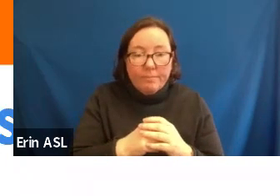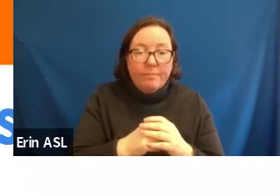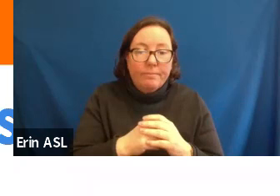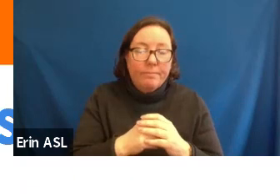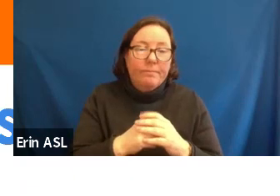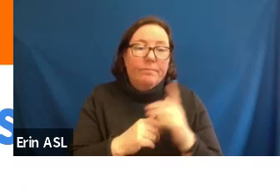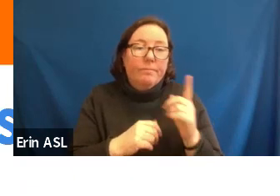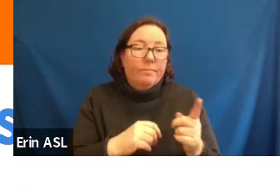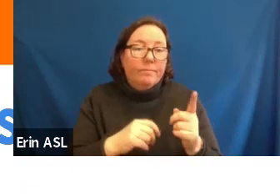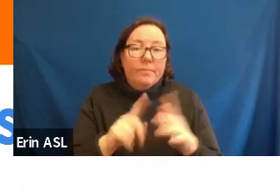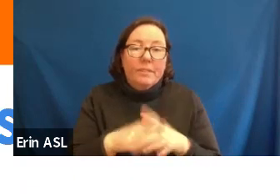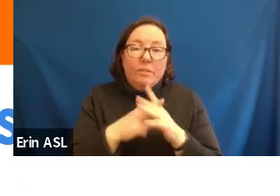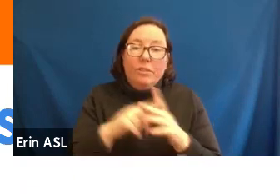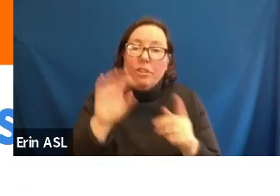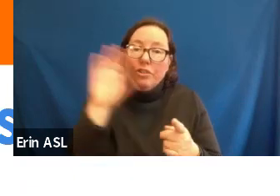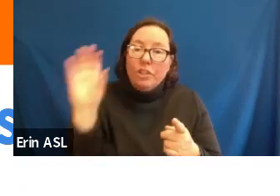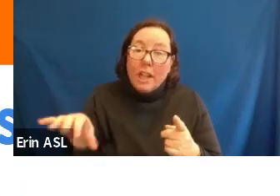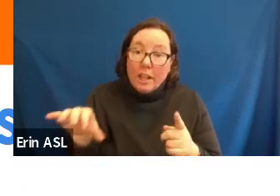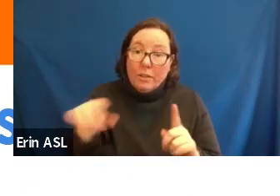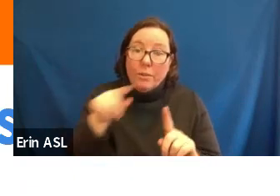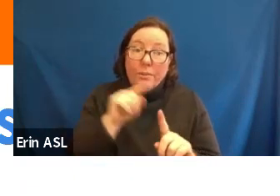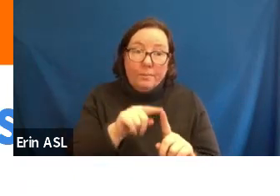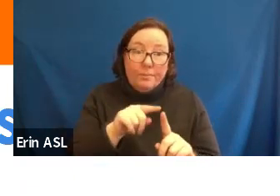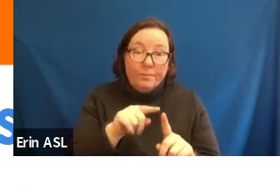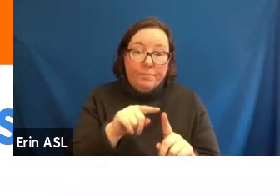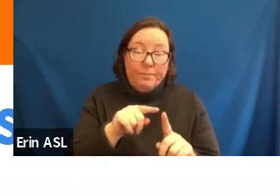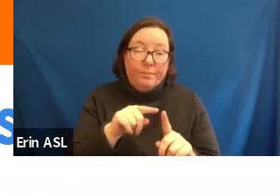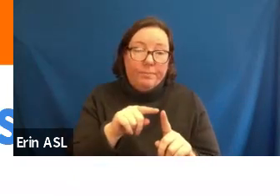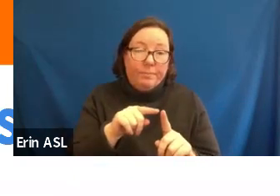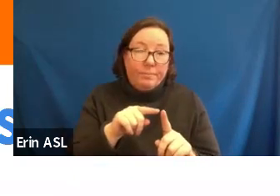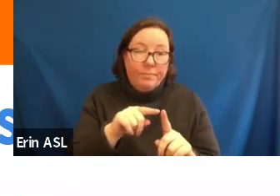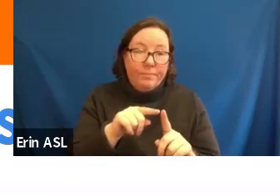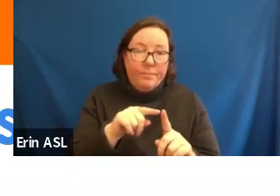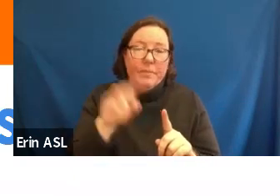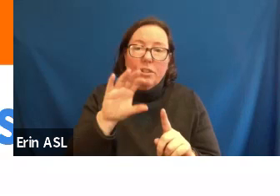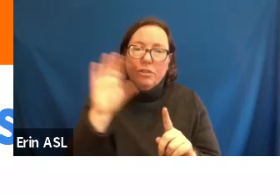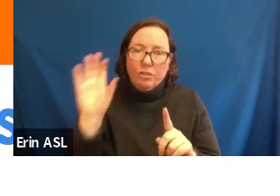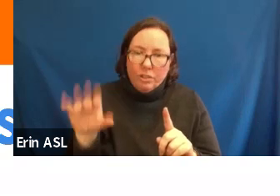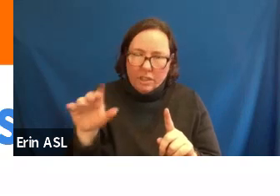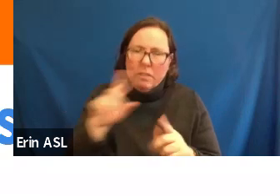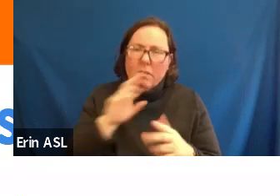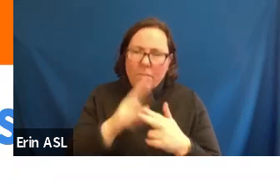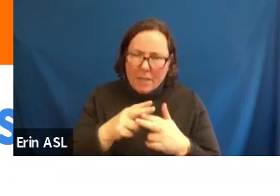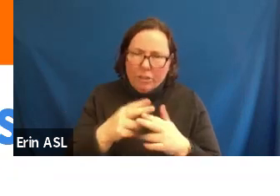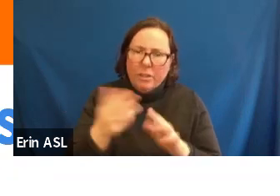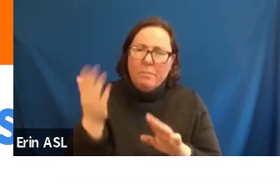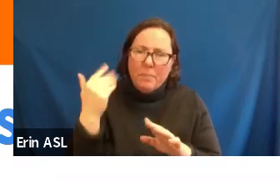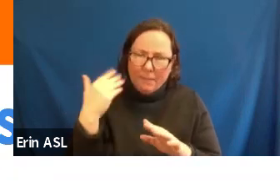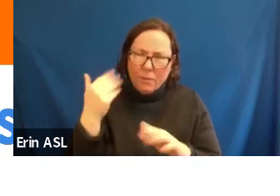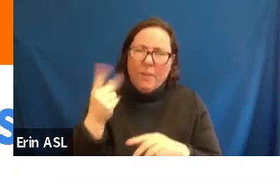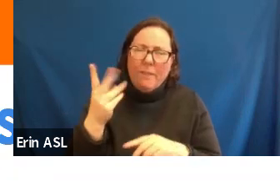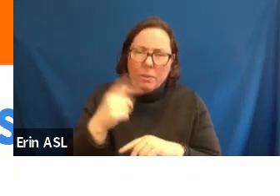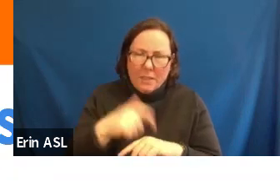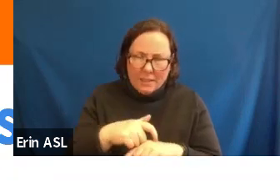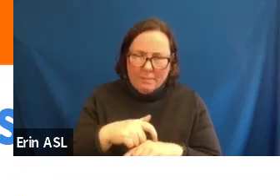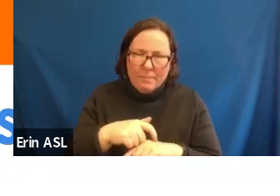So we'll start with Chicago. I think Chicago has been mentioned a couple of times,